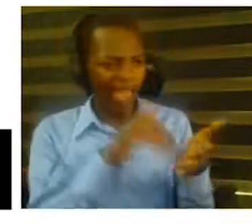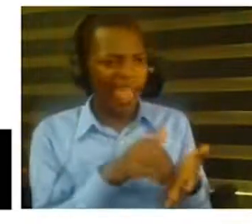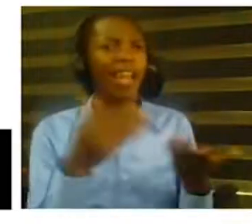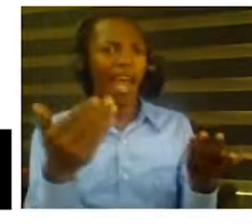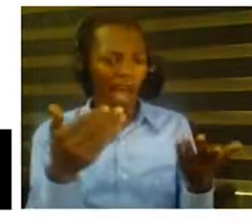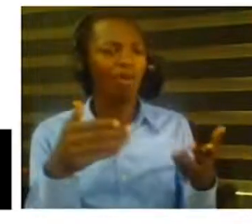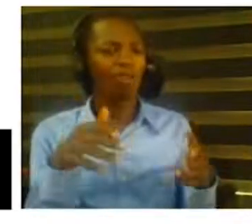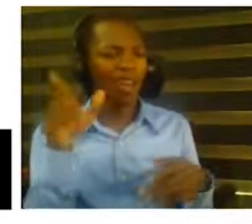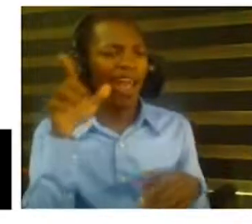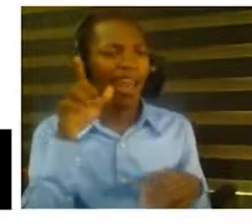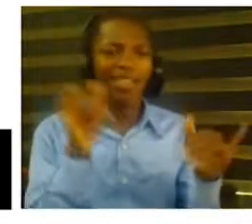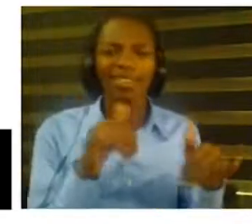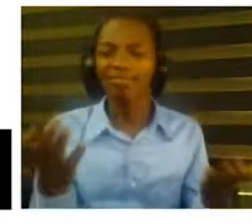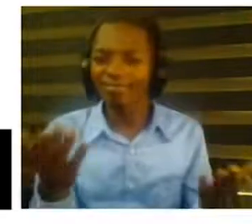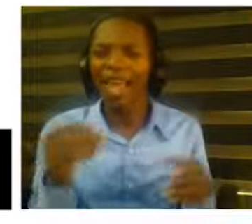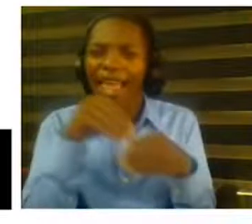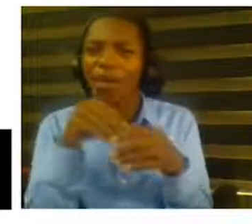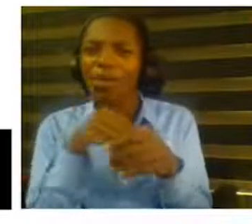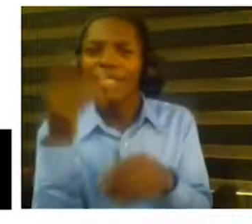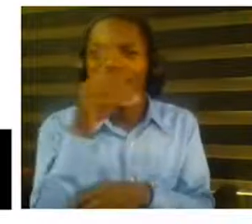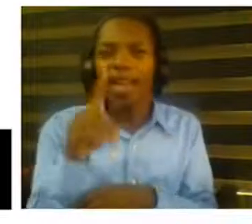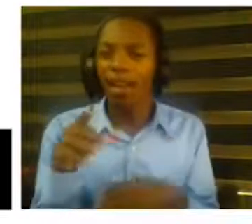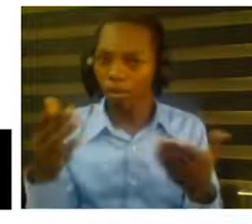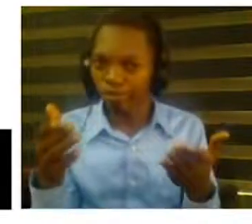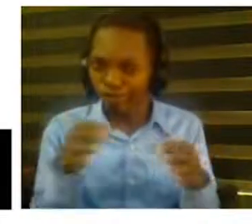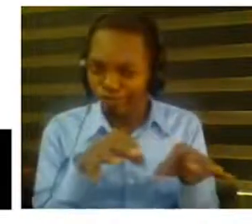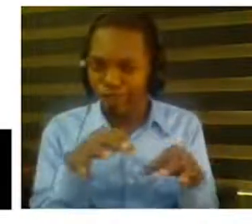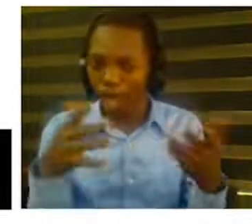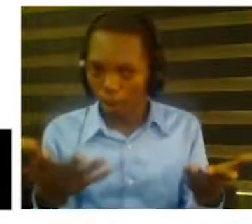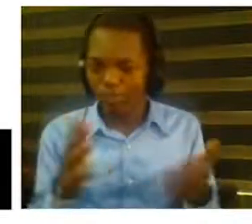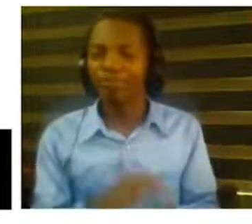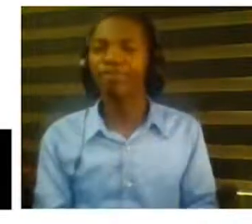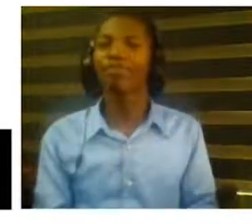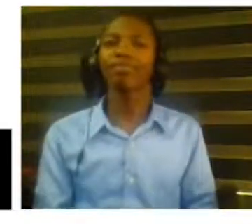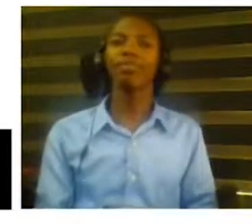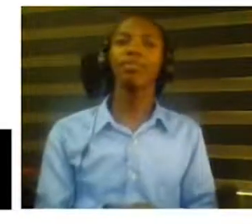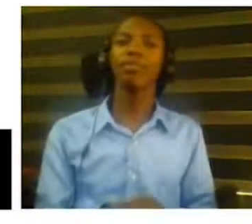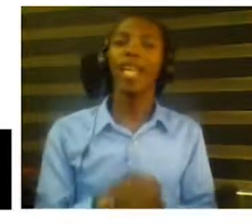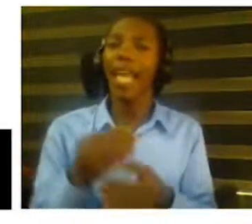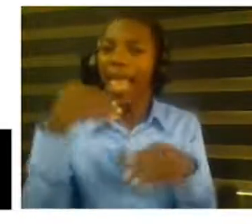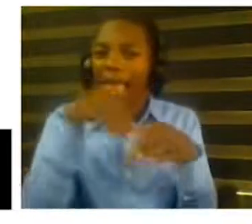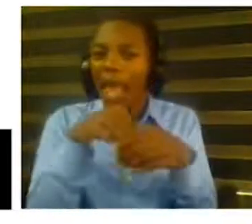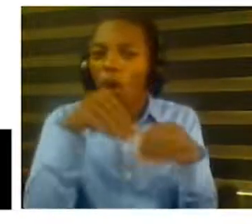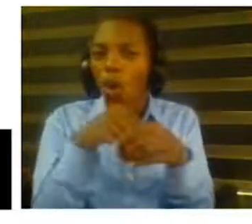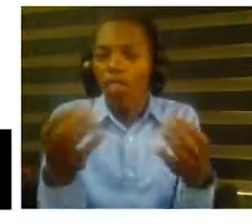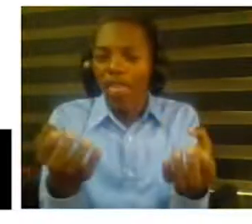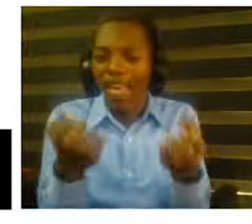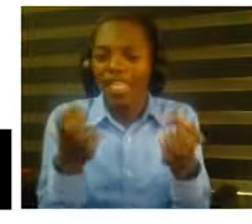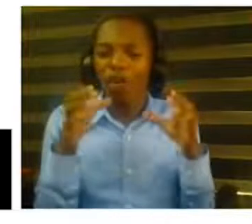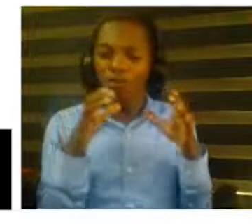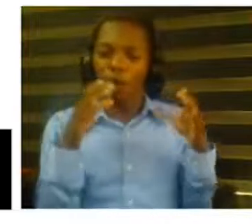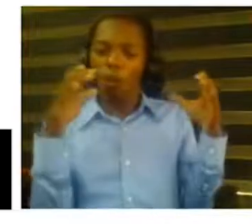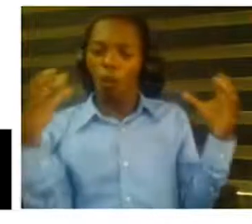Inclusive design is defined by the British government as this: including the needs of the widest number of people in